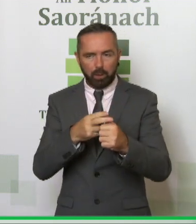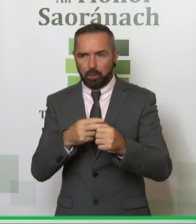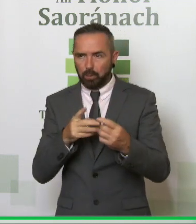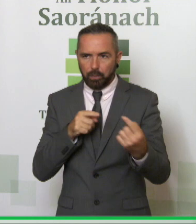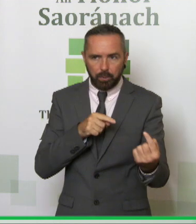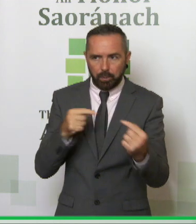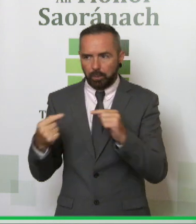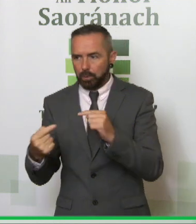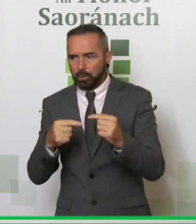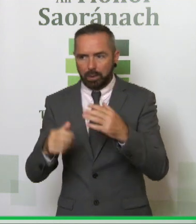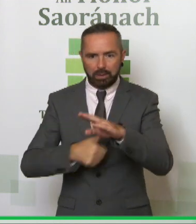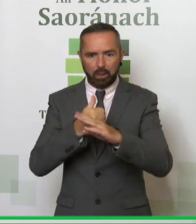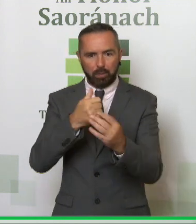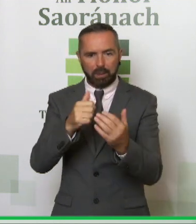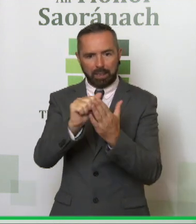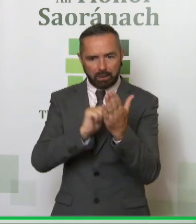the agenda around our terms of reference.